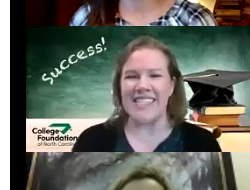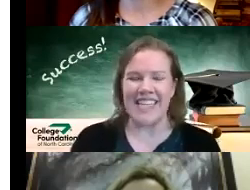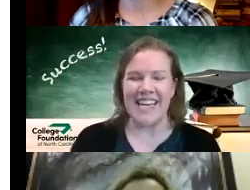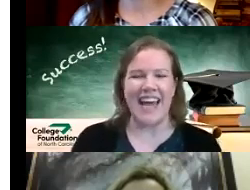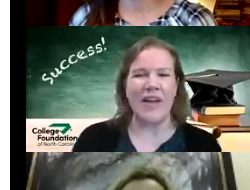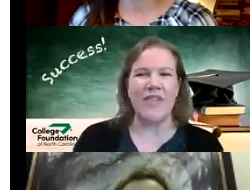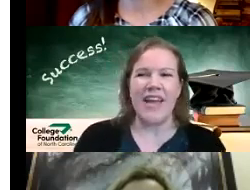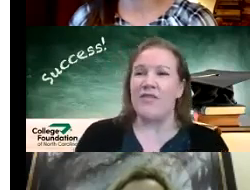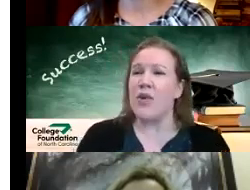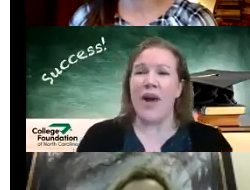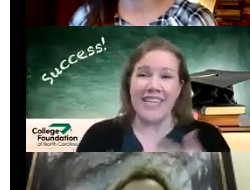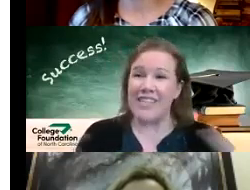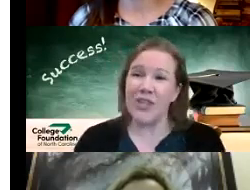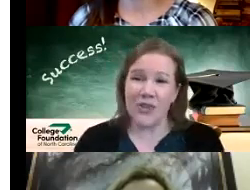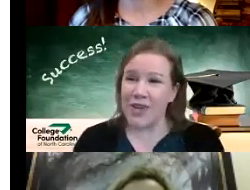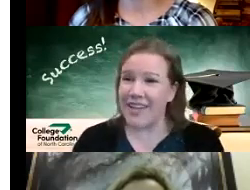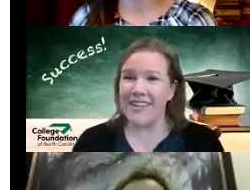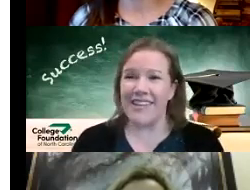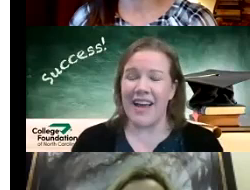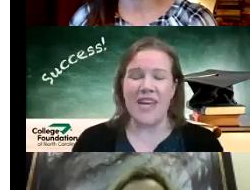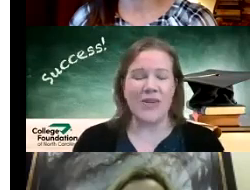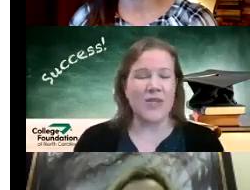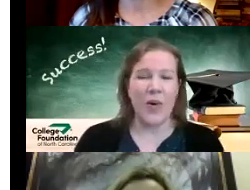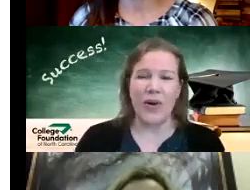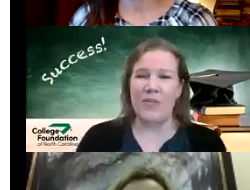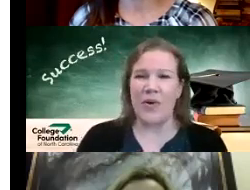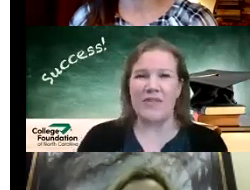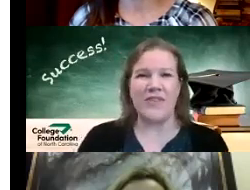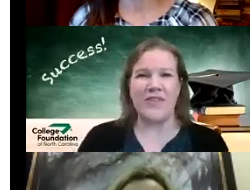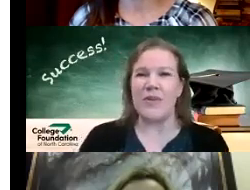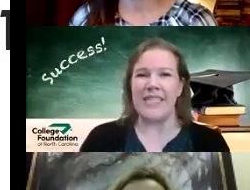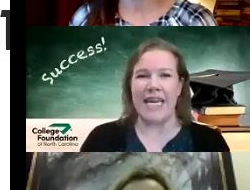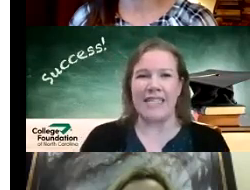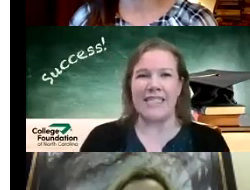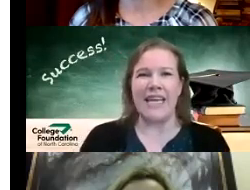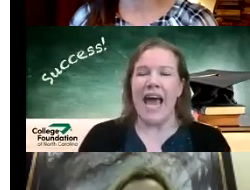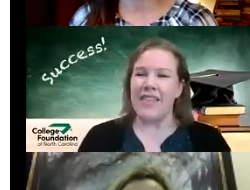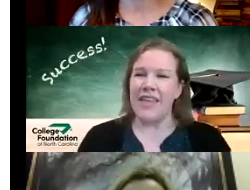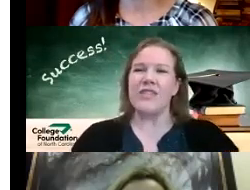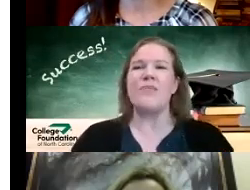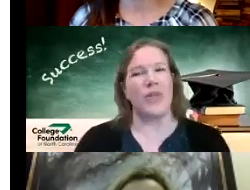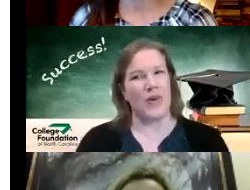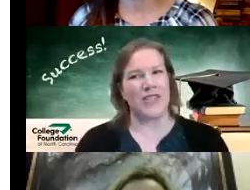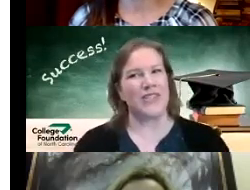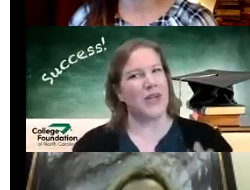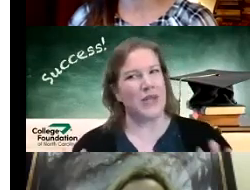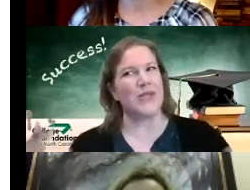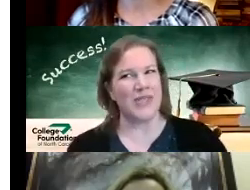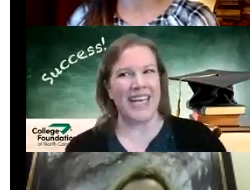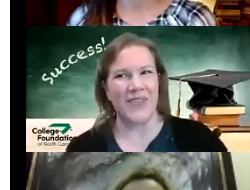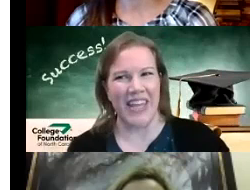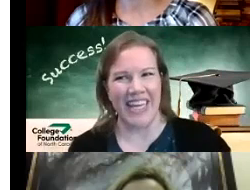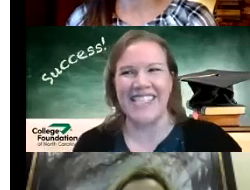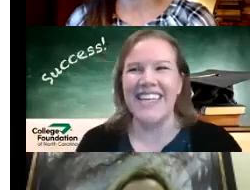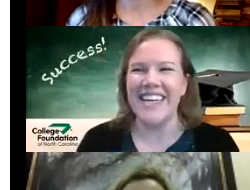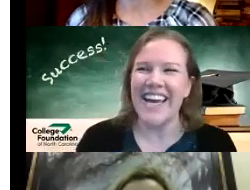associate's, things like that. If you don't have any children that you're supporting more than 50%. And then there's some other questions. Sorry, there's two